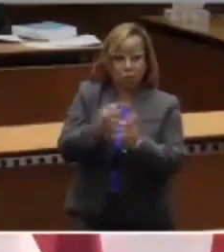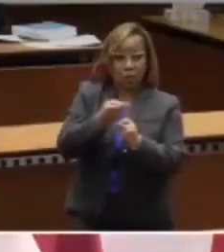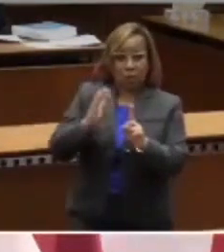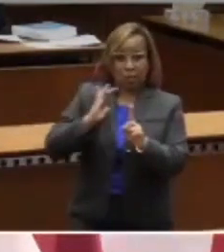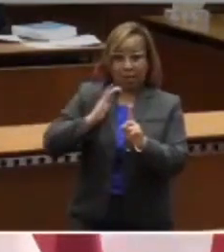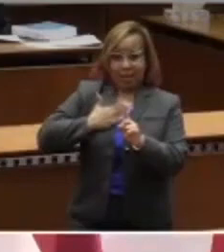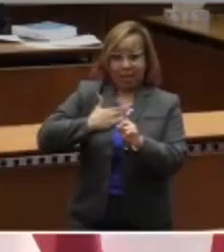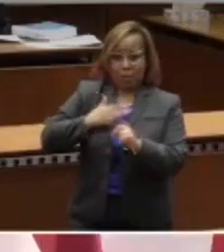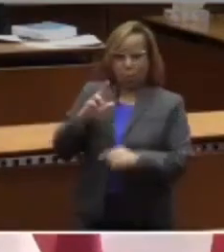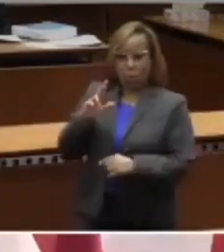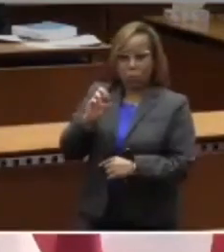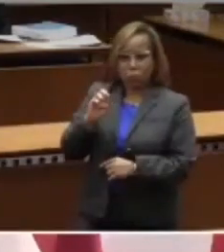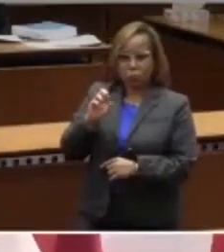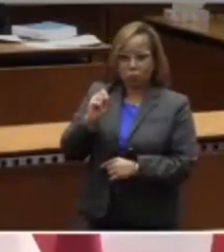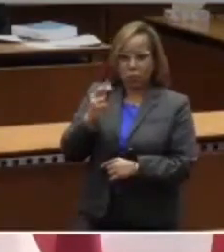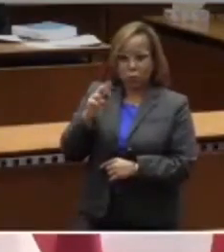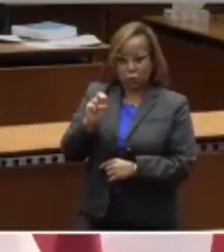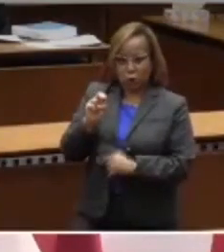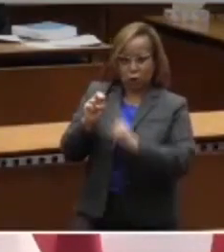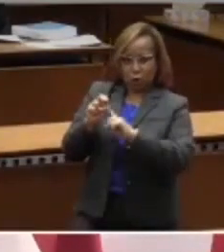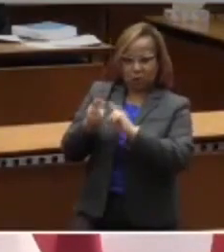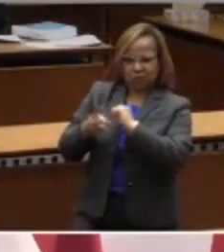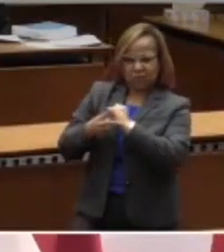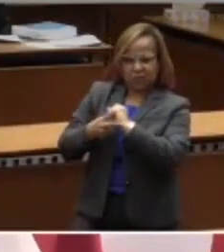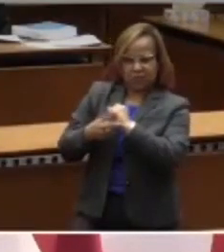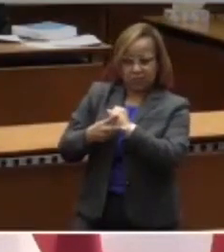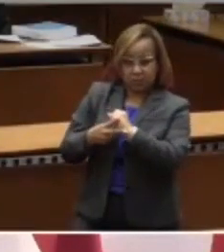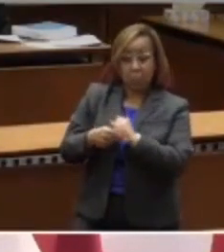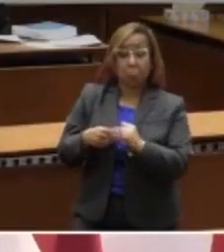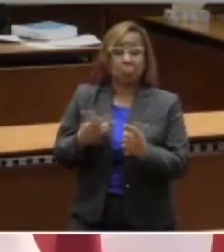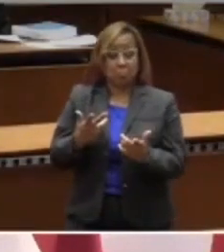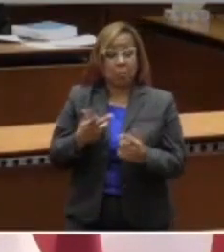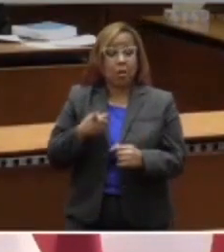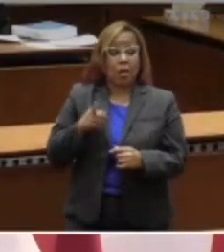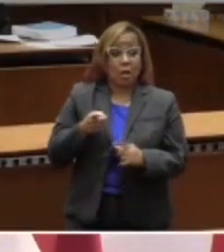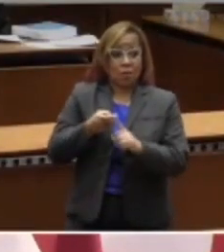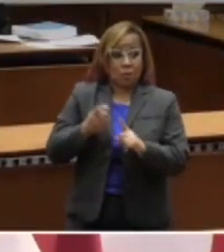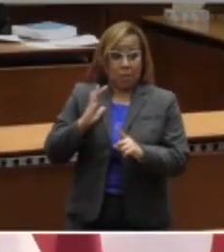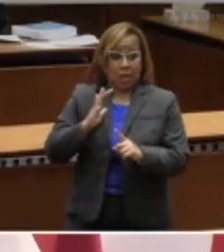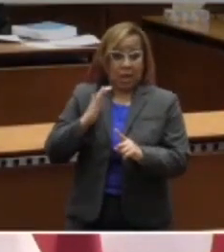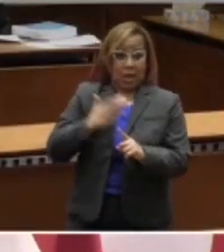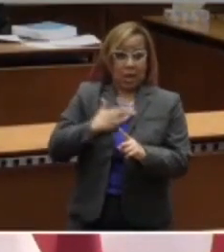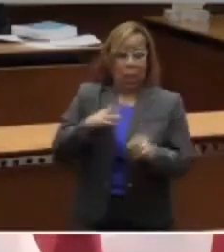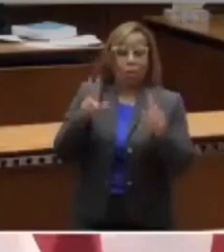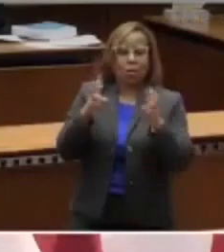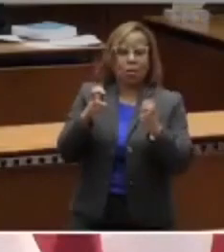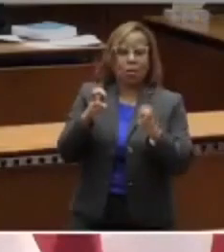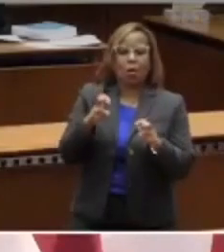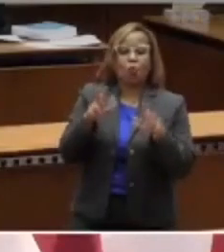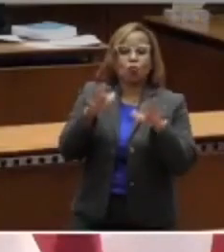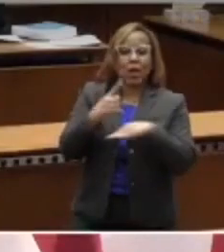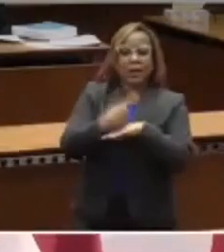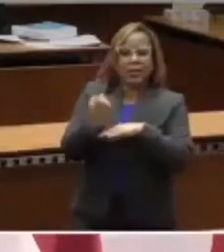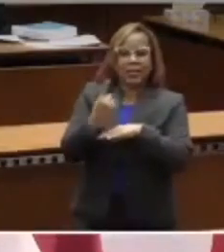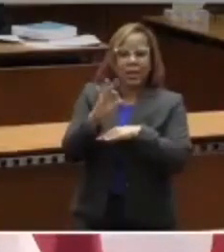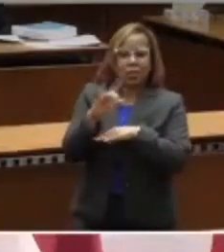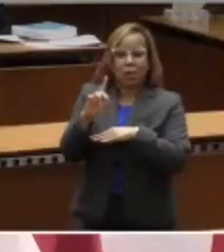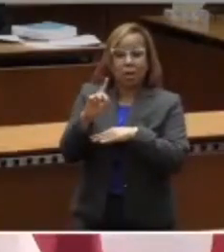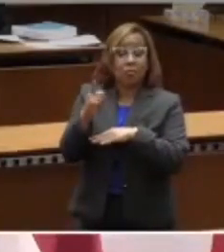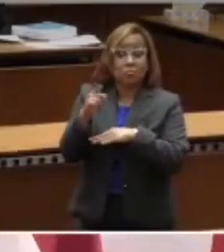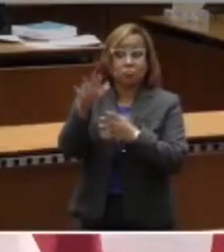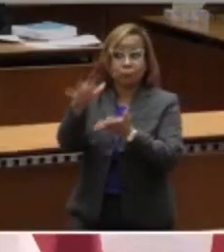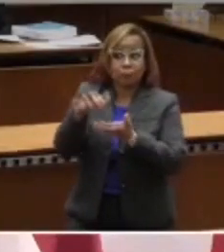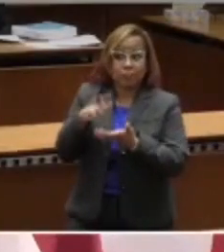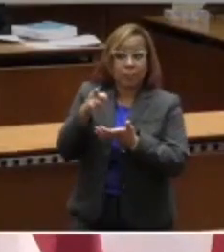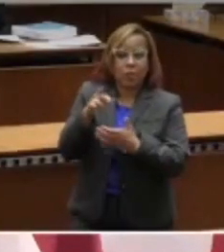from our reserves. We propose taking a modest amount from our rainy day fund in the amount of